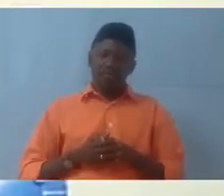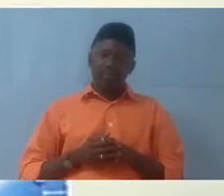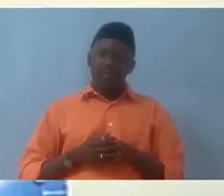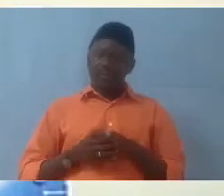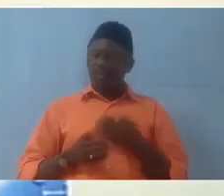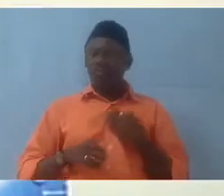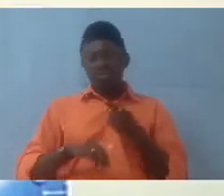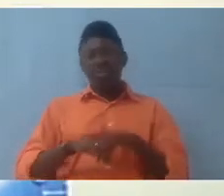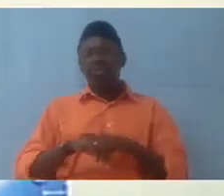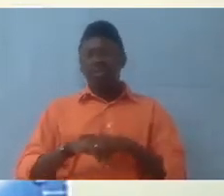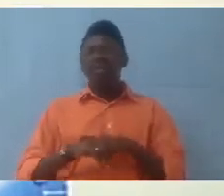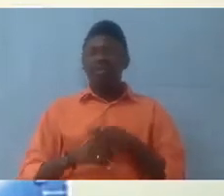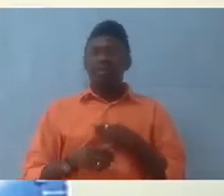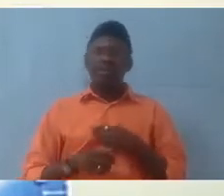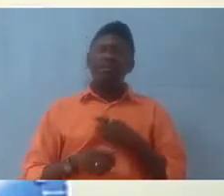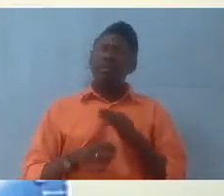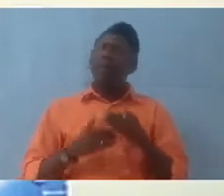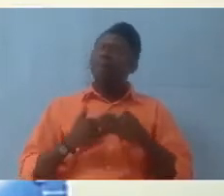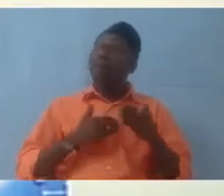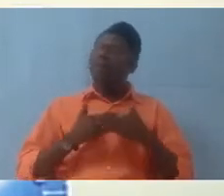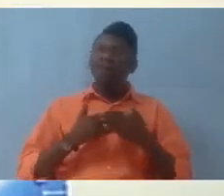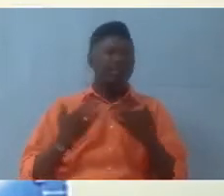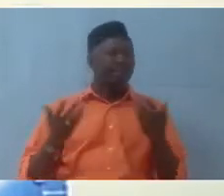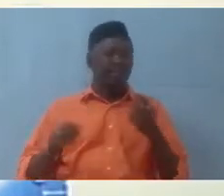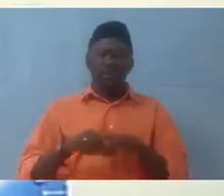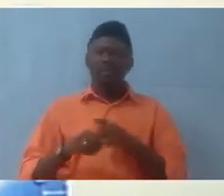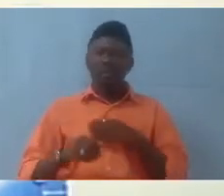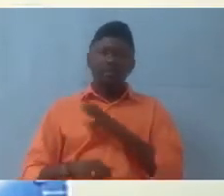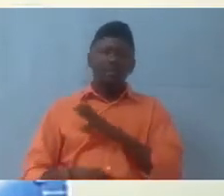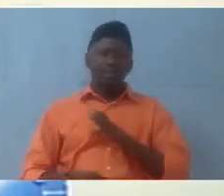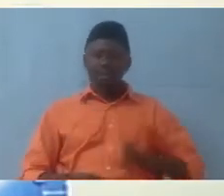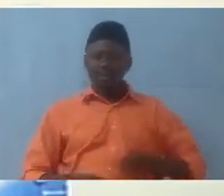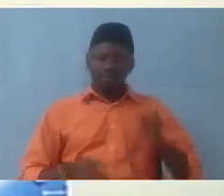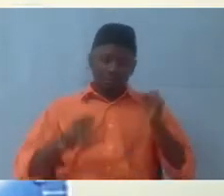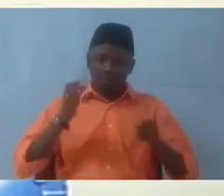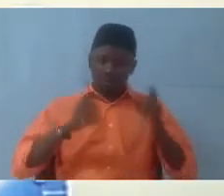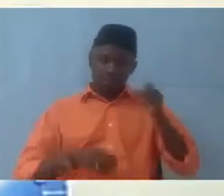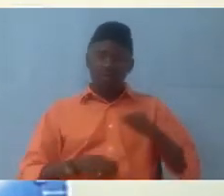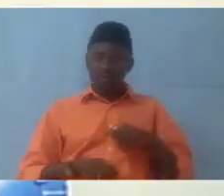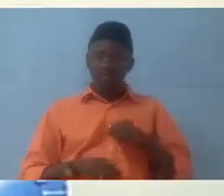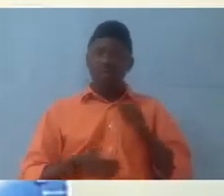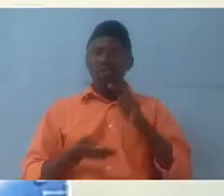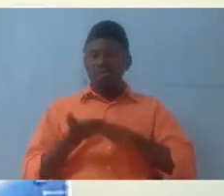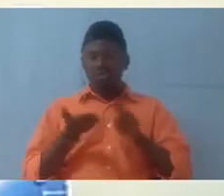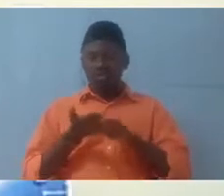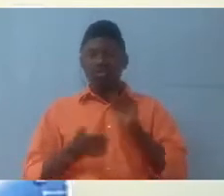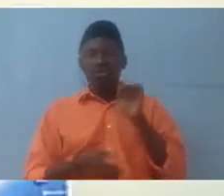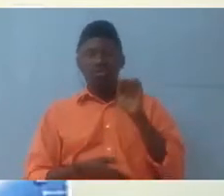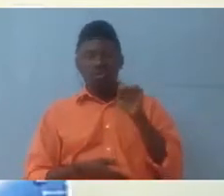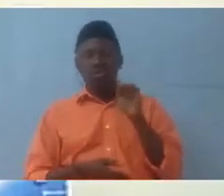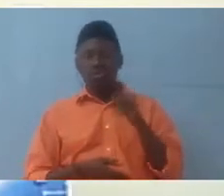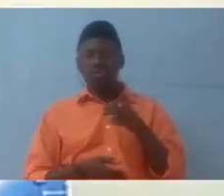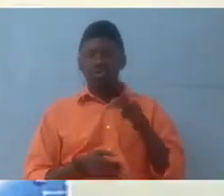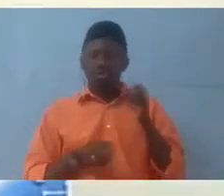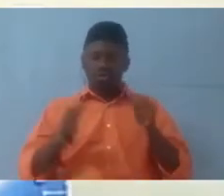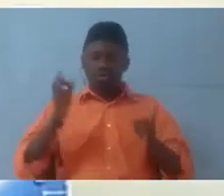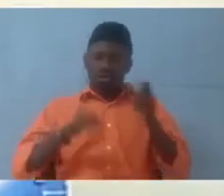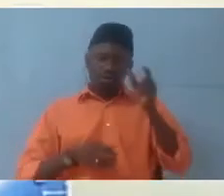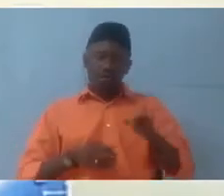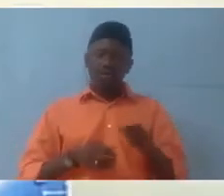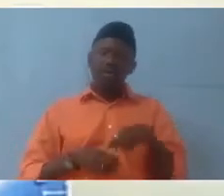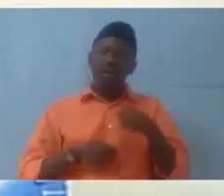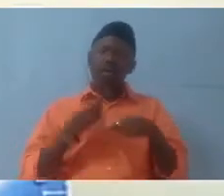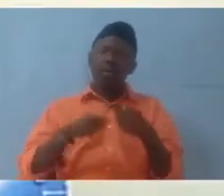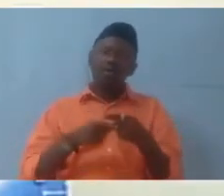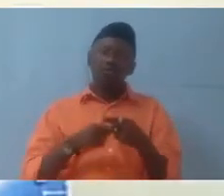Justice. Waaw ci jamono bobu de ñu bari na ci sumay nawle Chief Justice bi da la leen dé mëna o. For decisions that were taken in court, ci